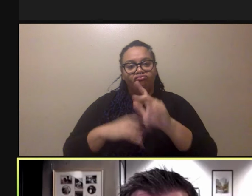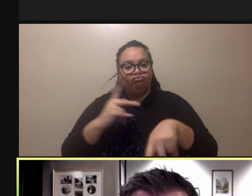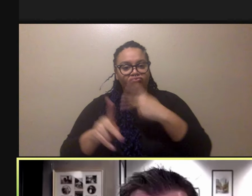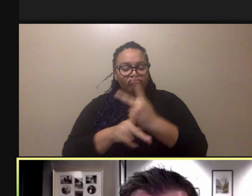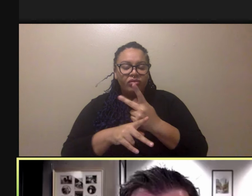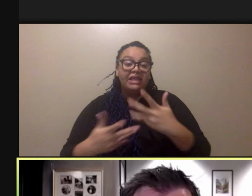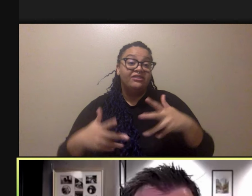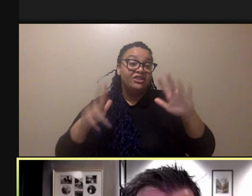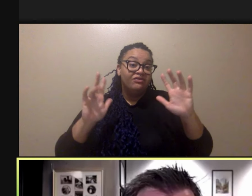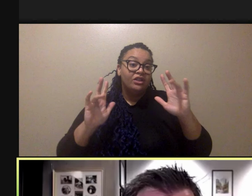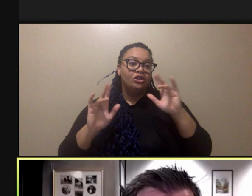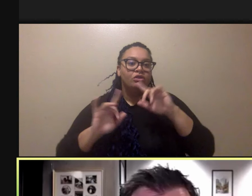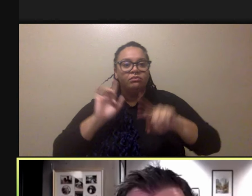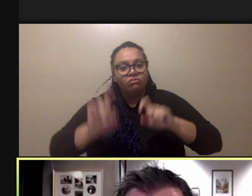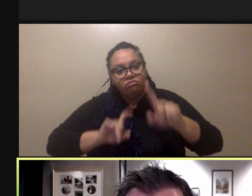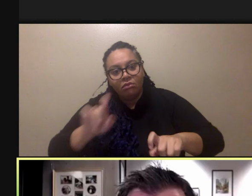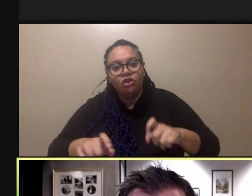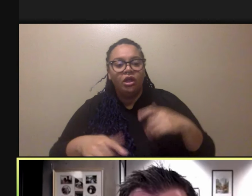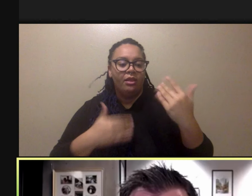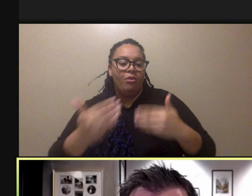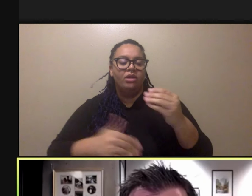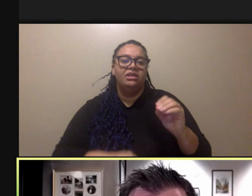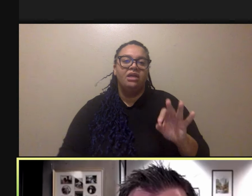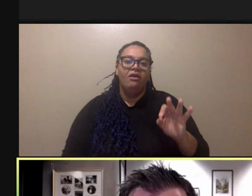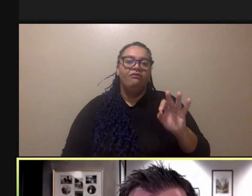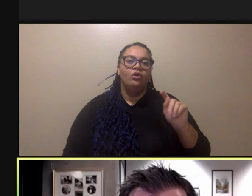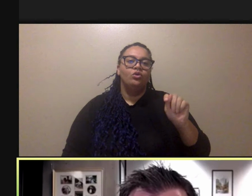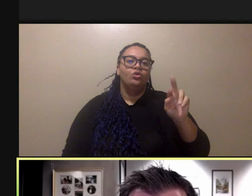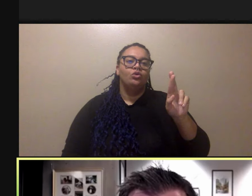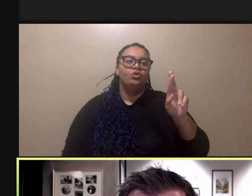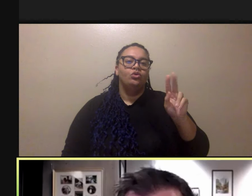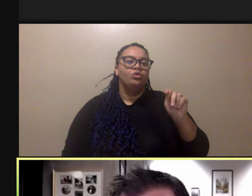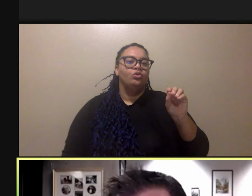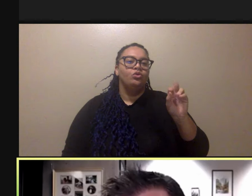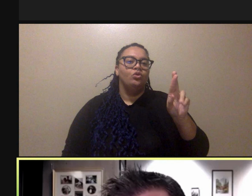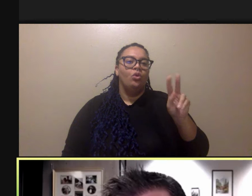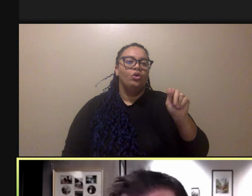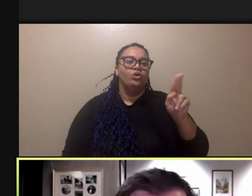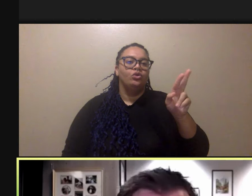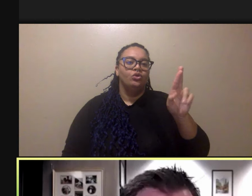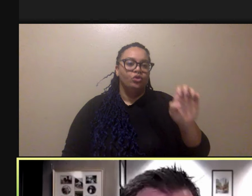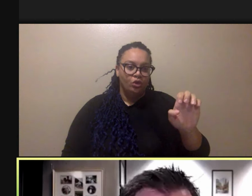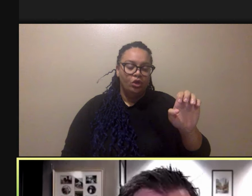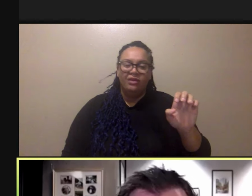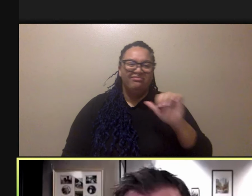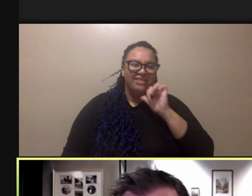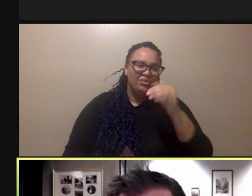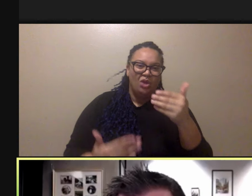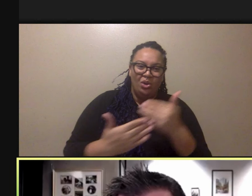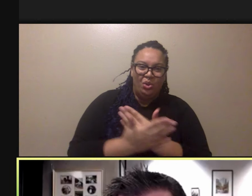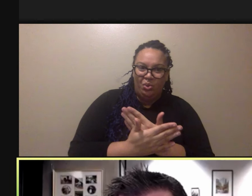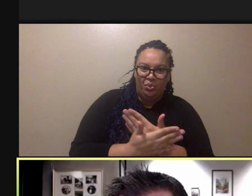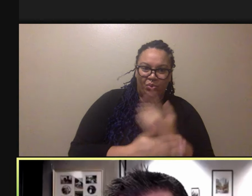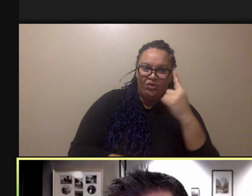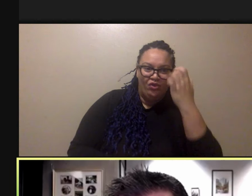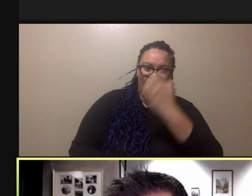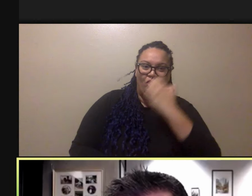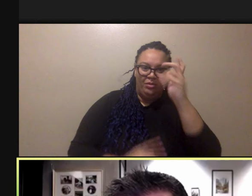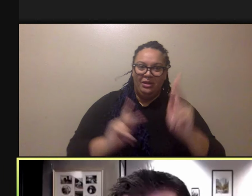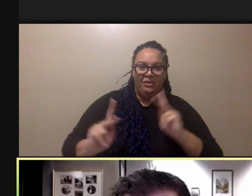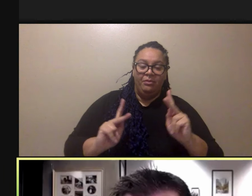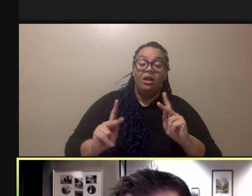Inquisition, and so the process of torture to make someone do something you don't want or they don't want to do that was not new to them. And again,